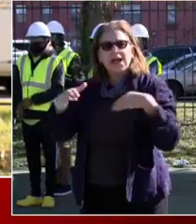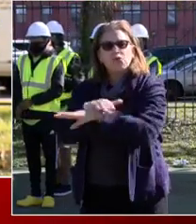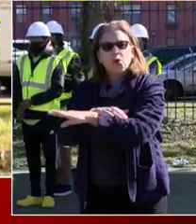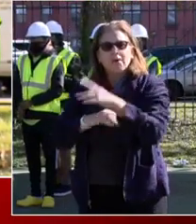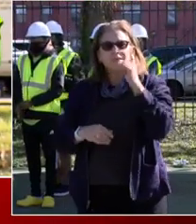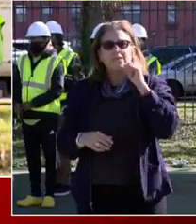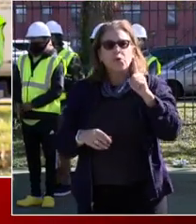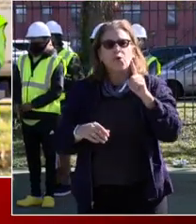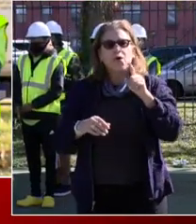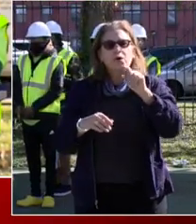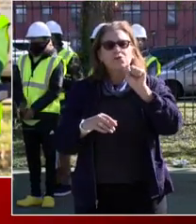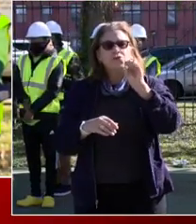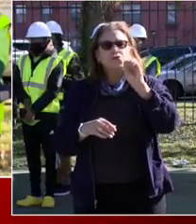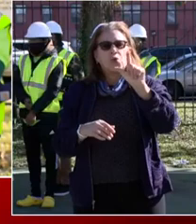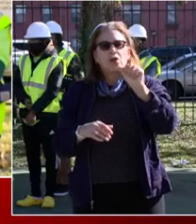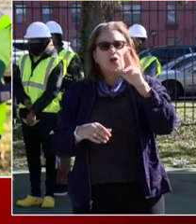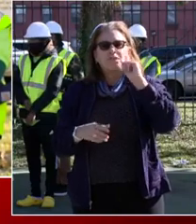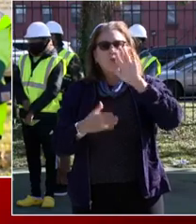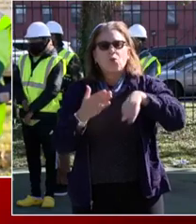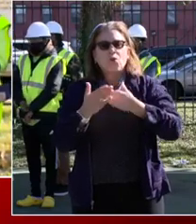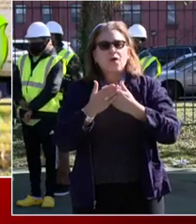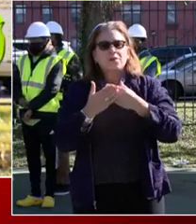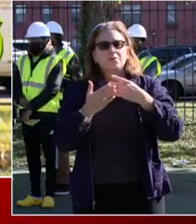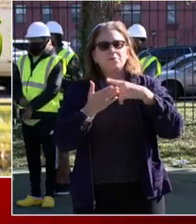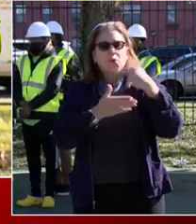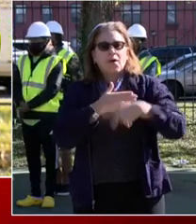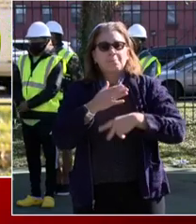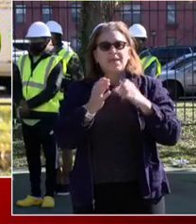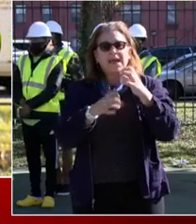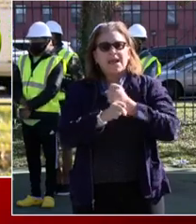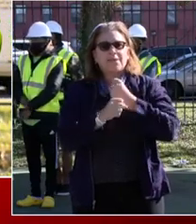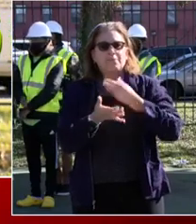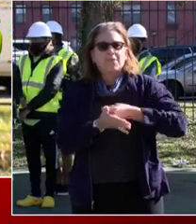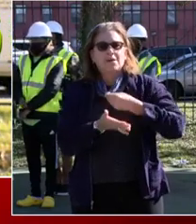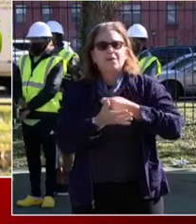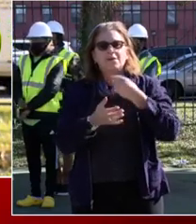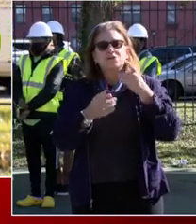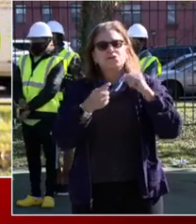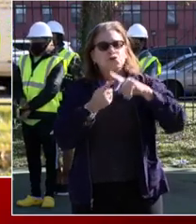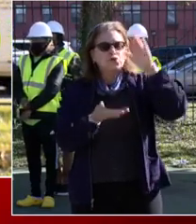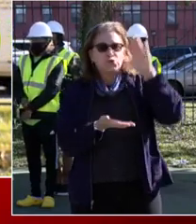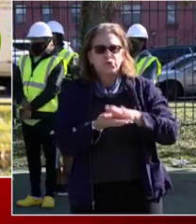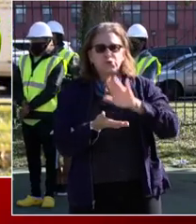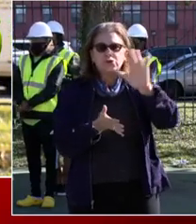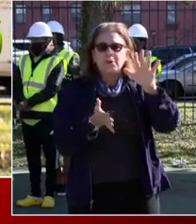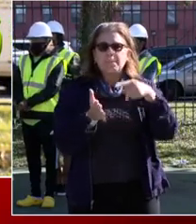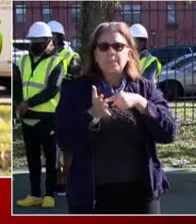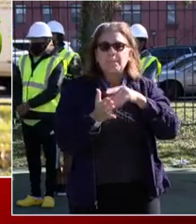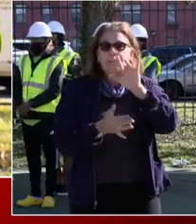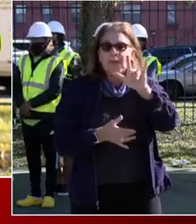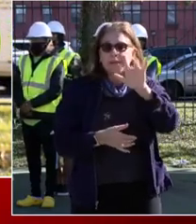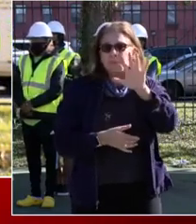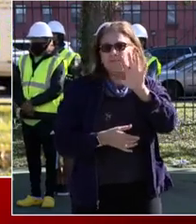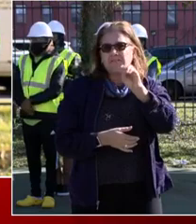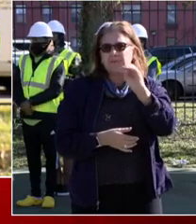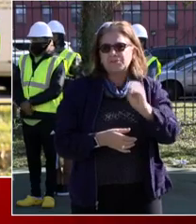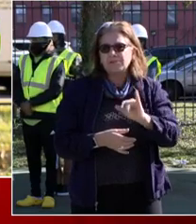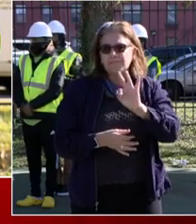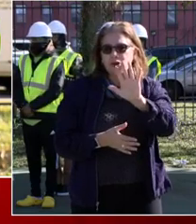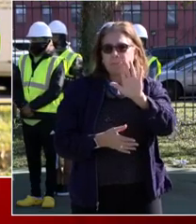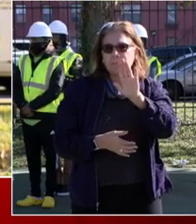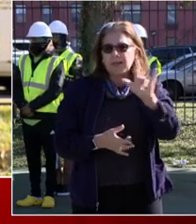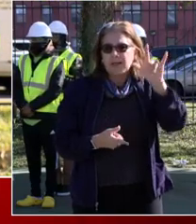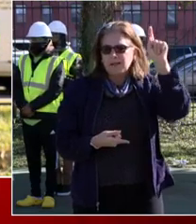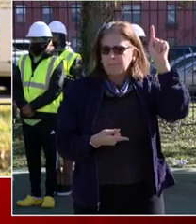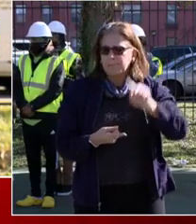reduced electricity bill and save up to 50% of their electricity bill, and annually up